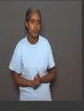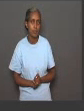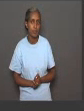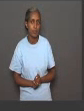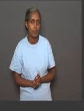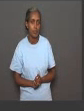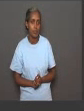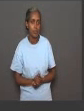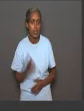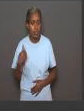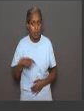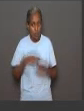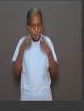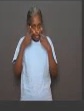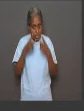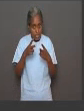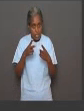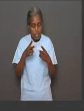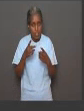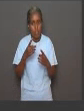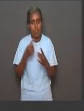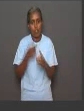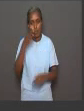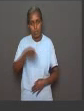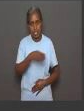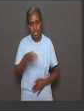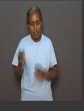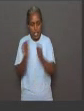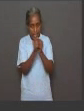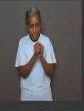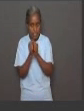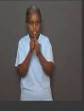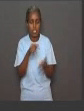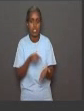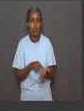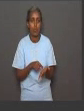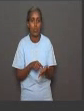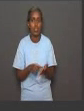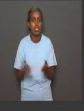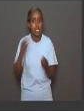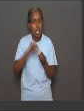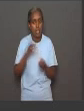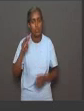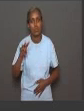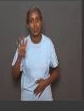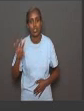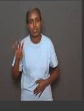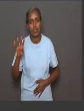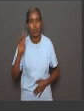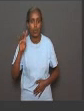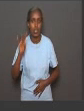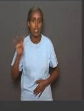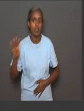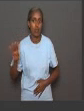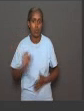We can see from the graph that the intersecting point is at